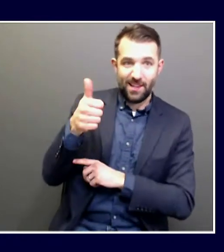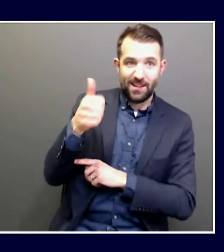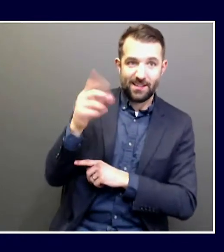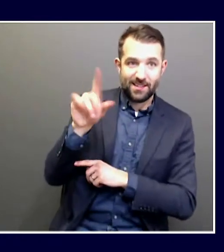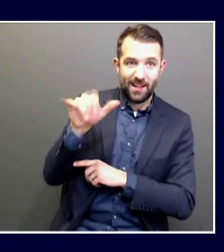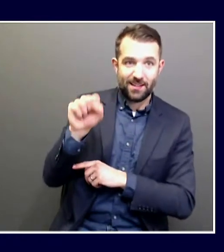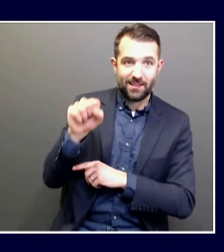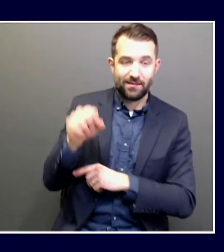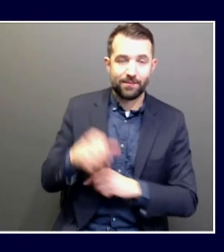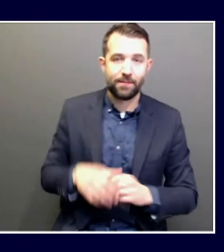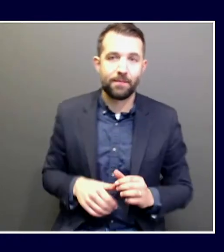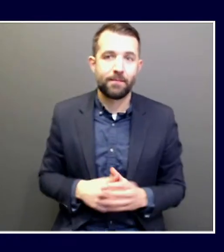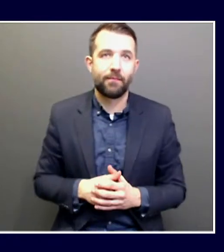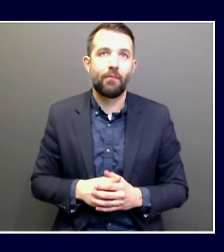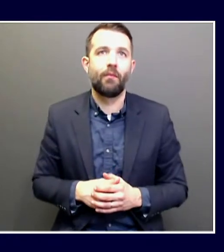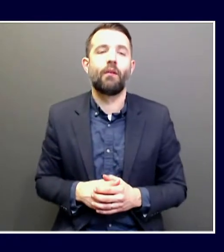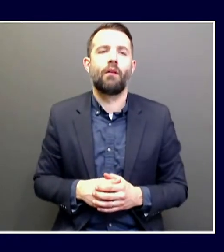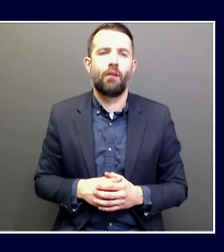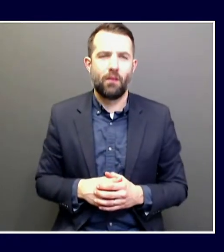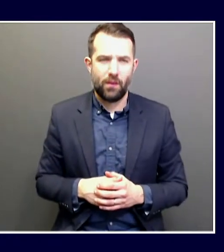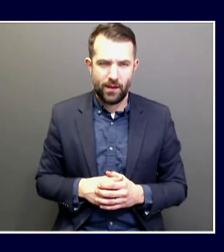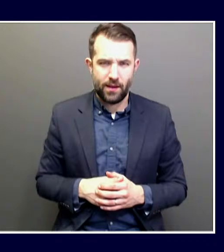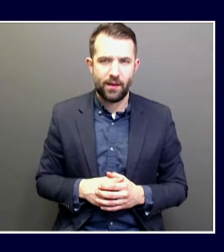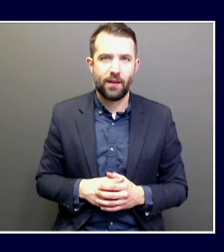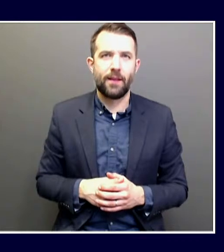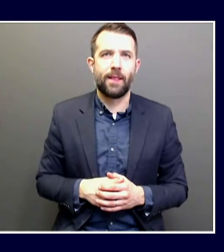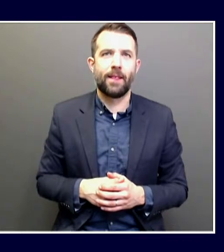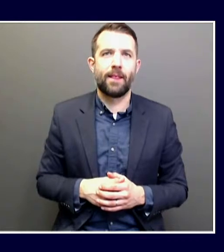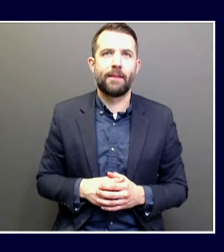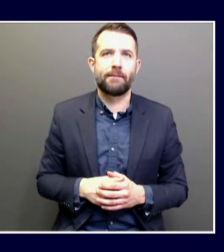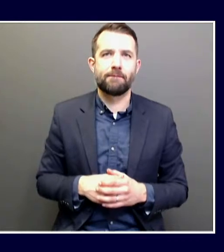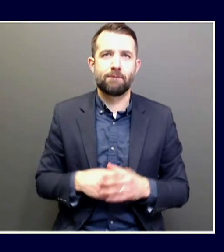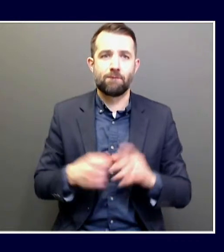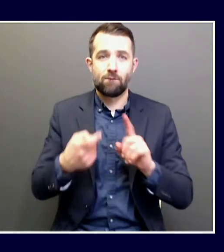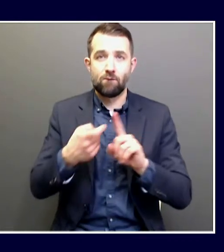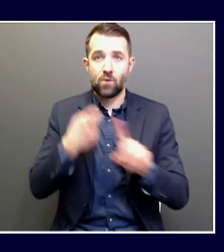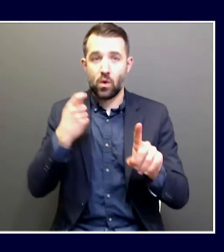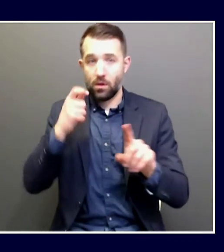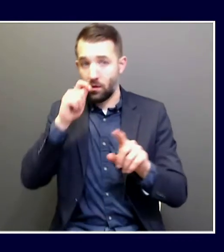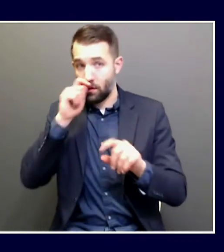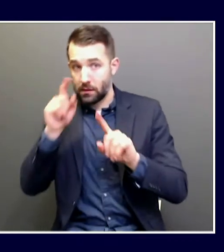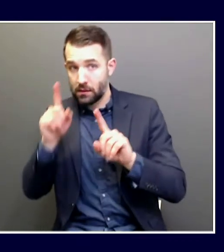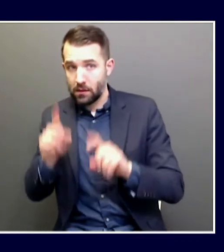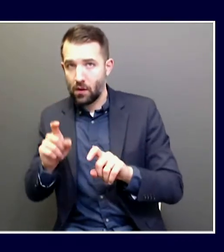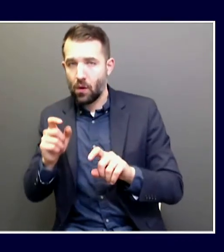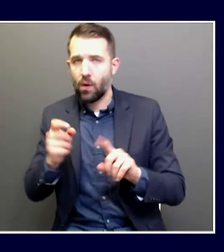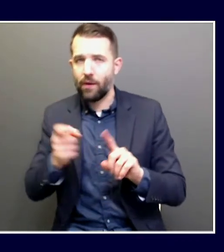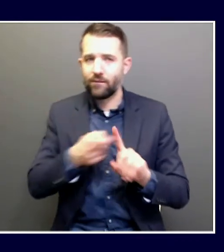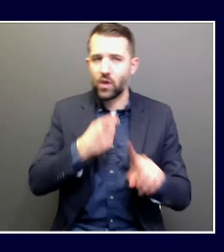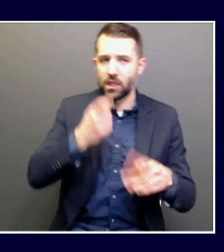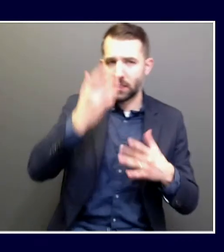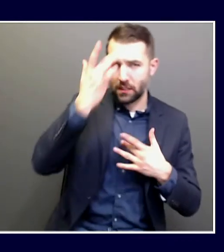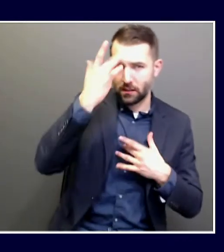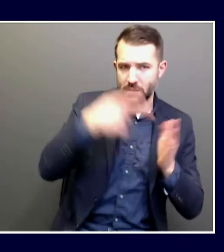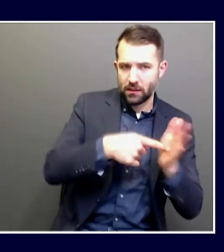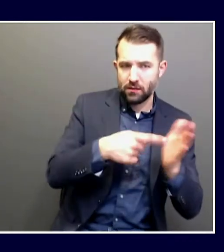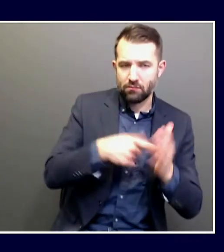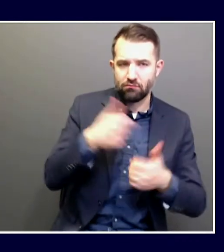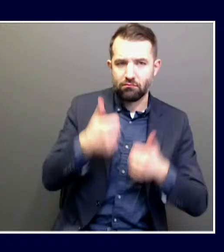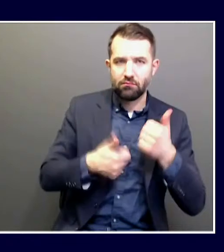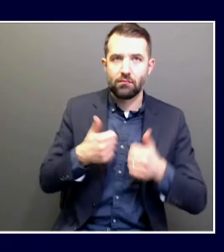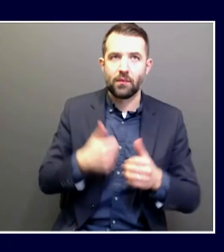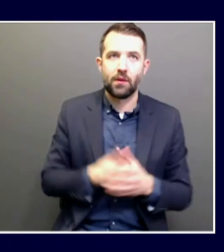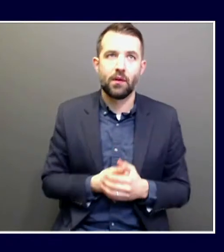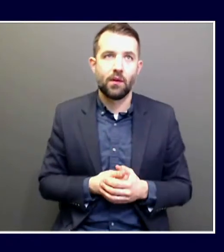And does that 5 days start with the onset of symptoms? Yeah. So according to the CDC, there are 2 ways to start the